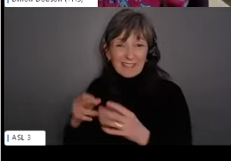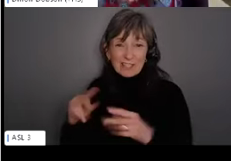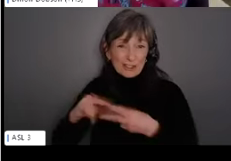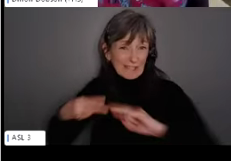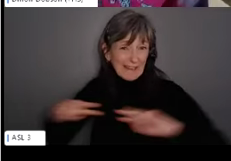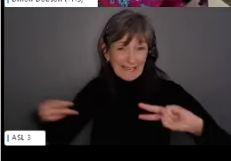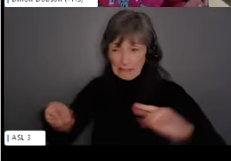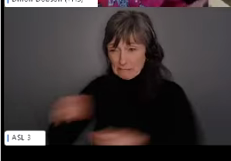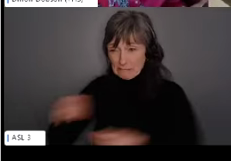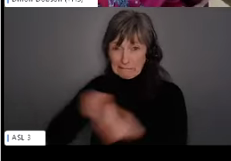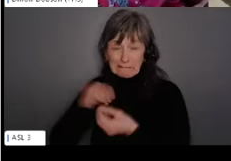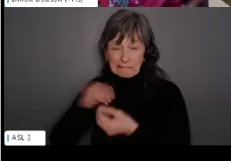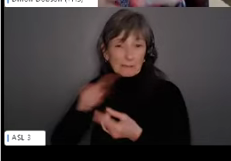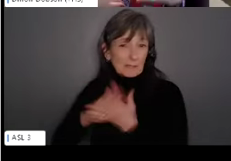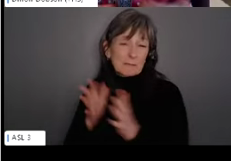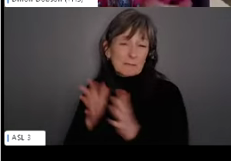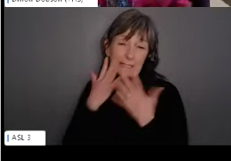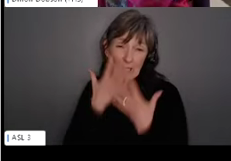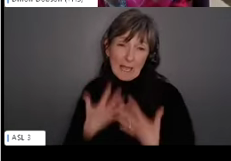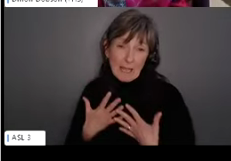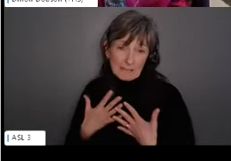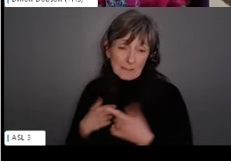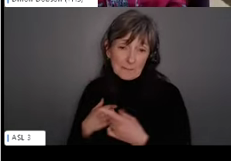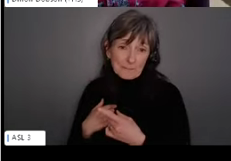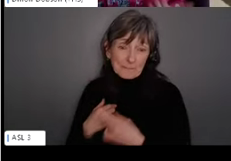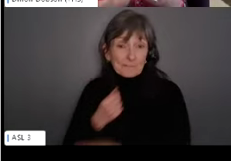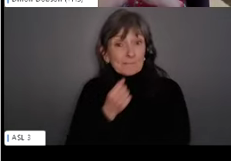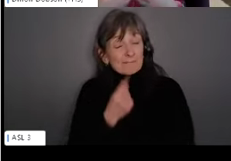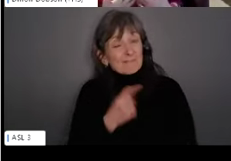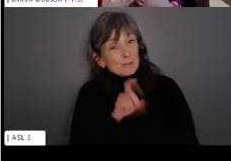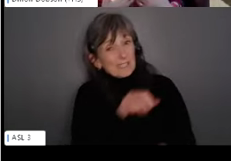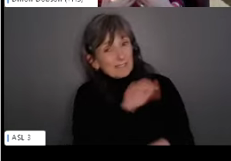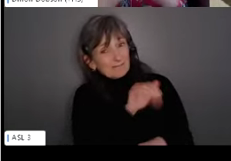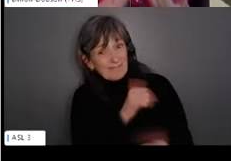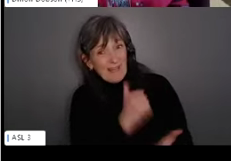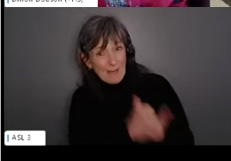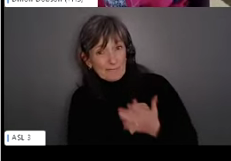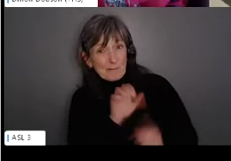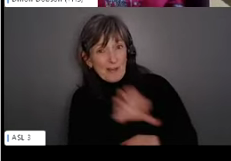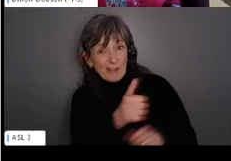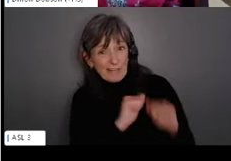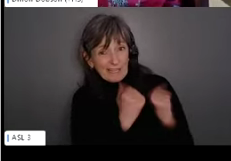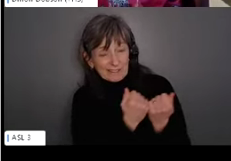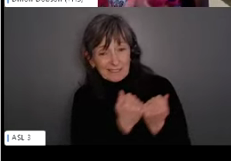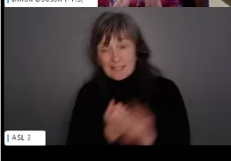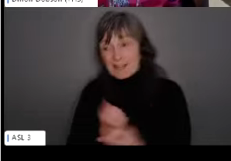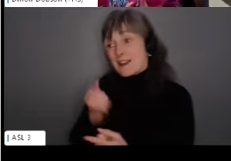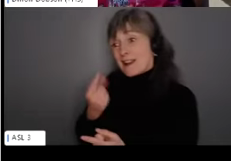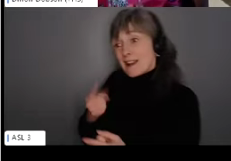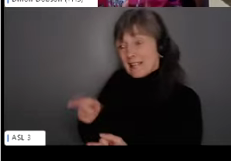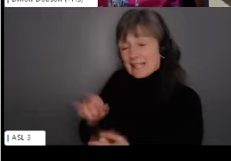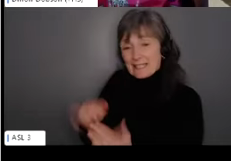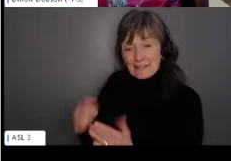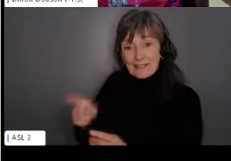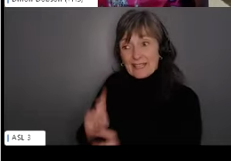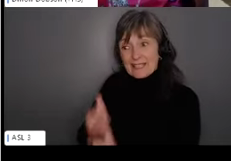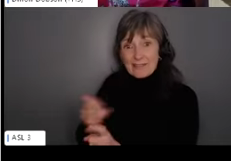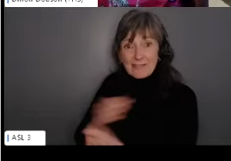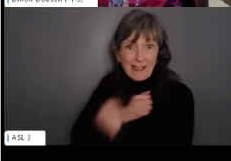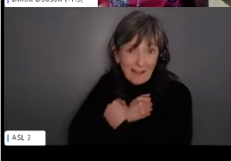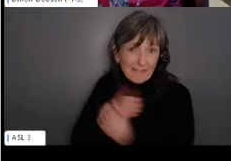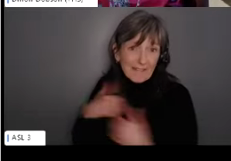want to just remove all the animals necessarily. That might be required for a period of time. However, they got the animals in the first place because they loved the